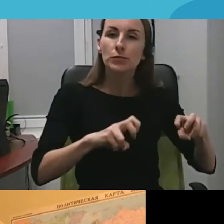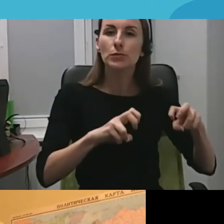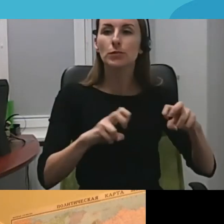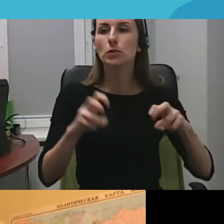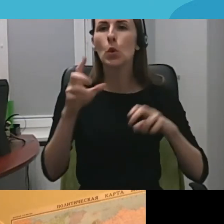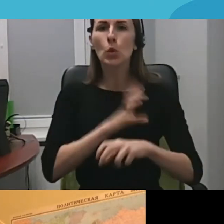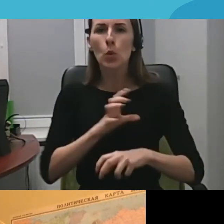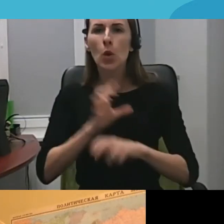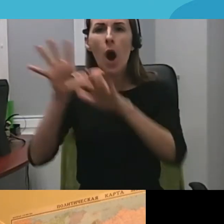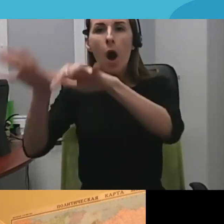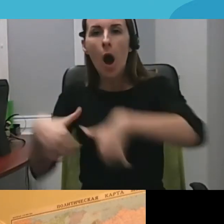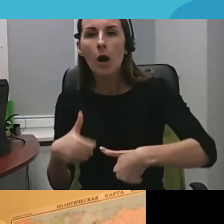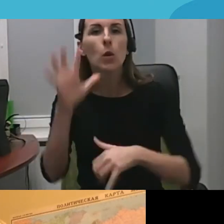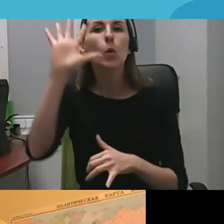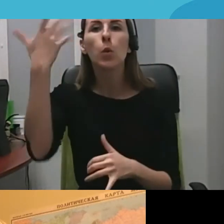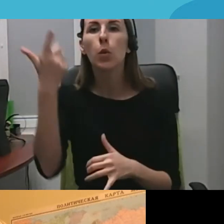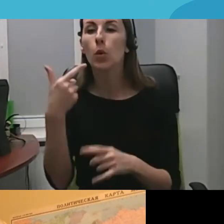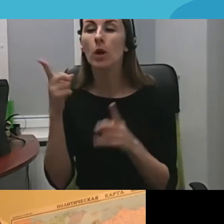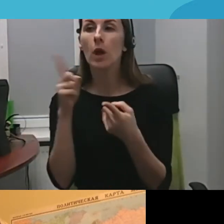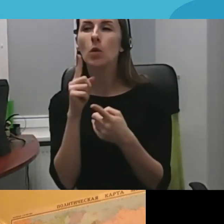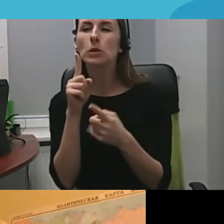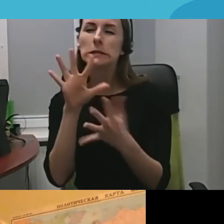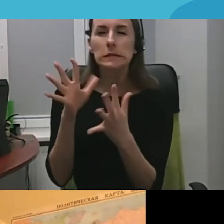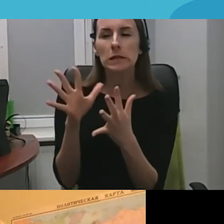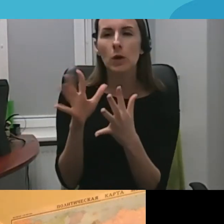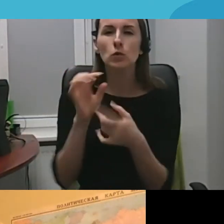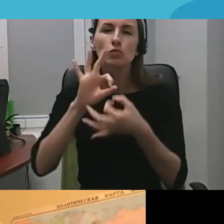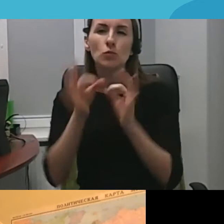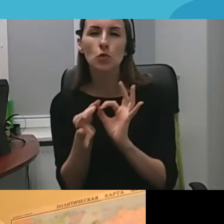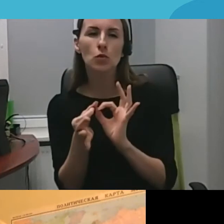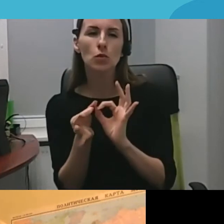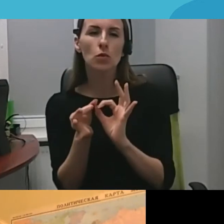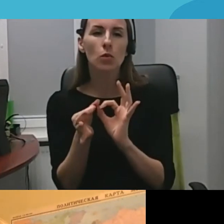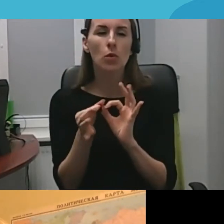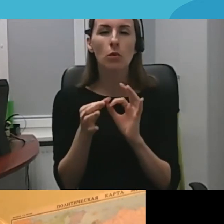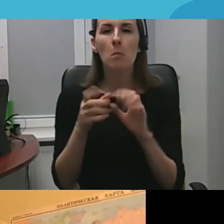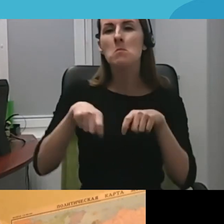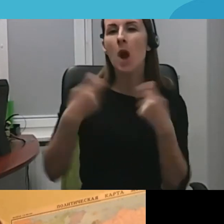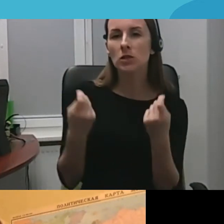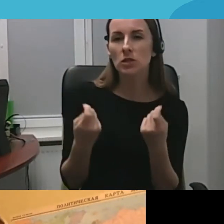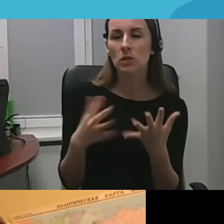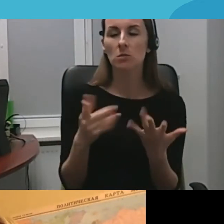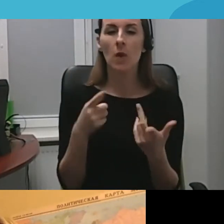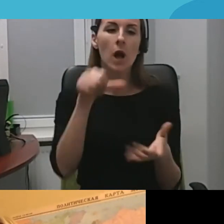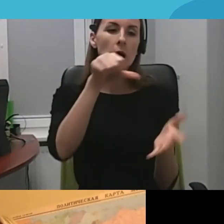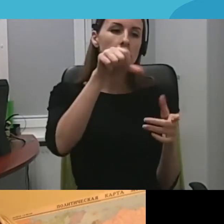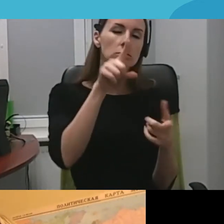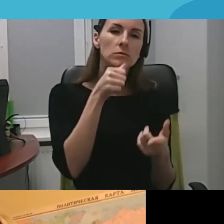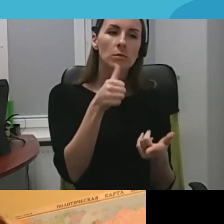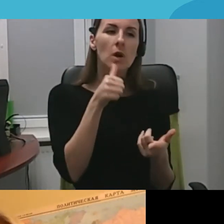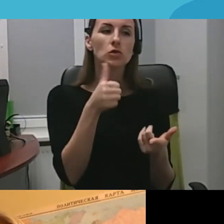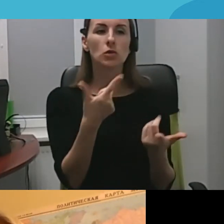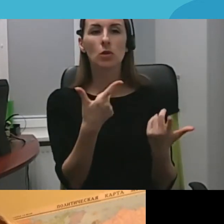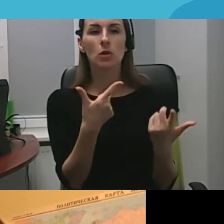being suspected in participating in unauthorized rally. This week,